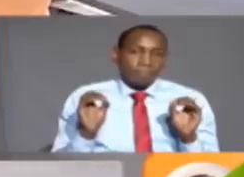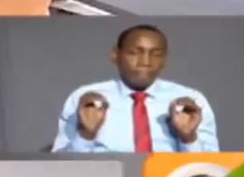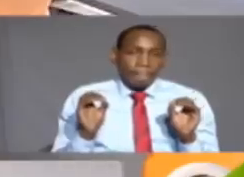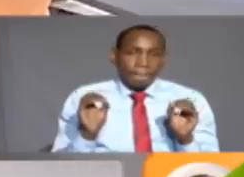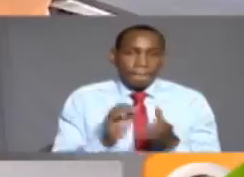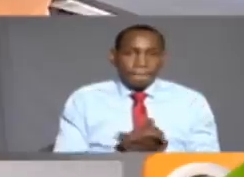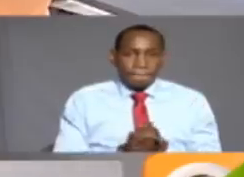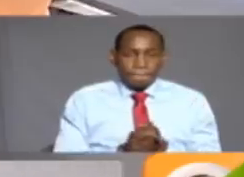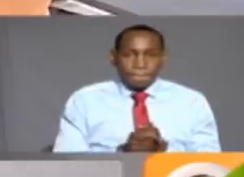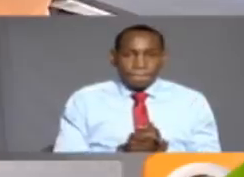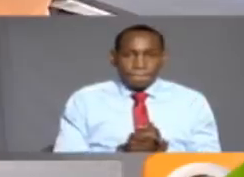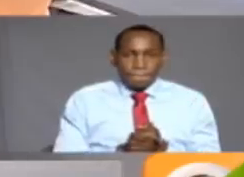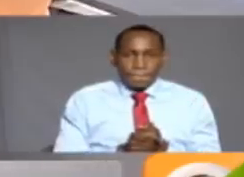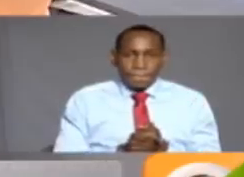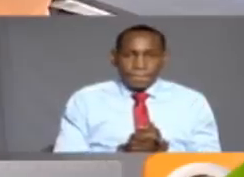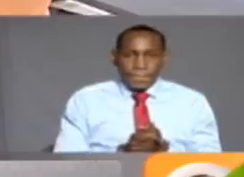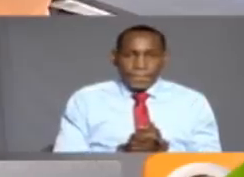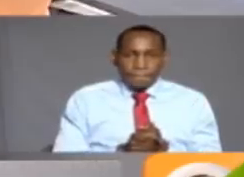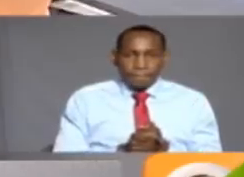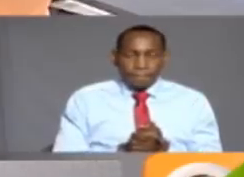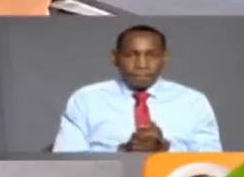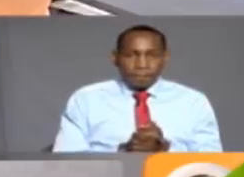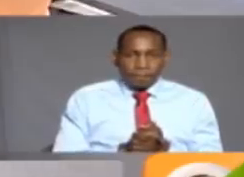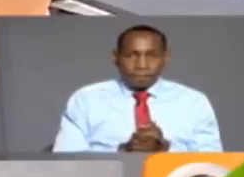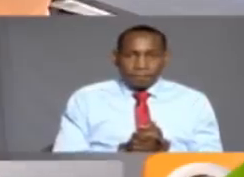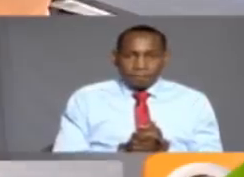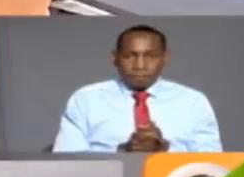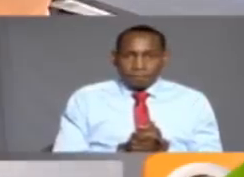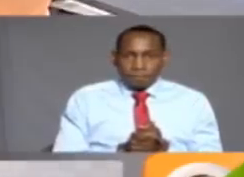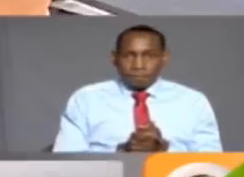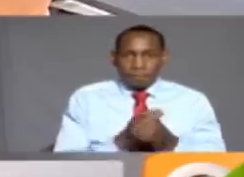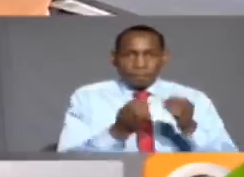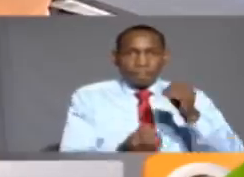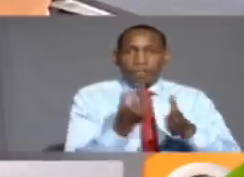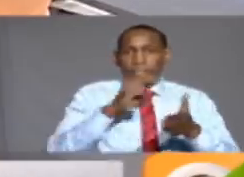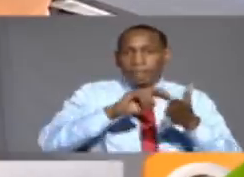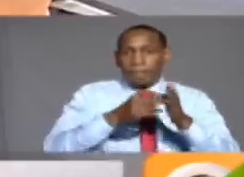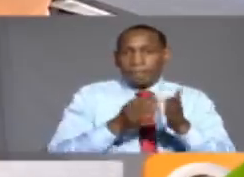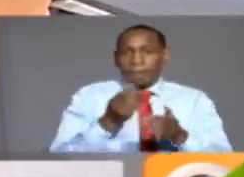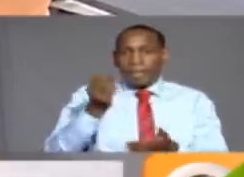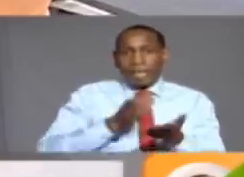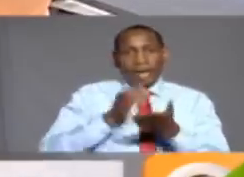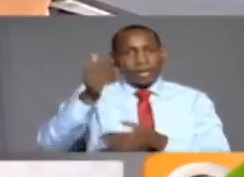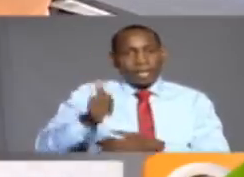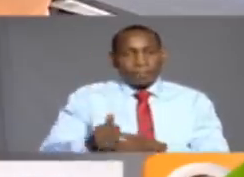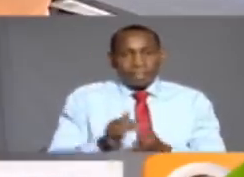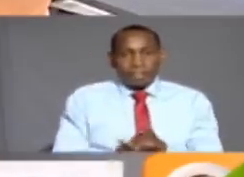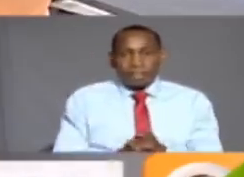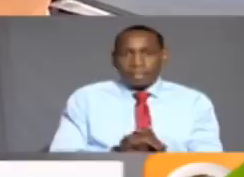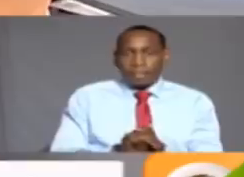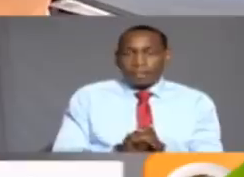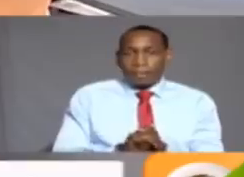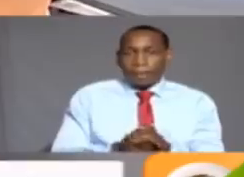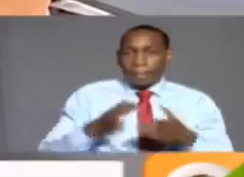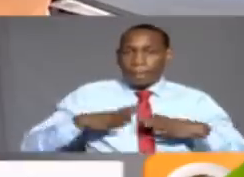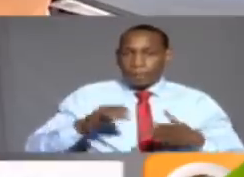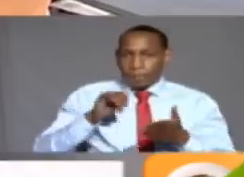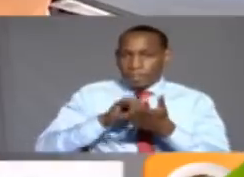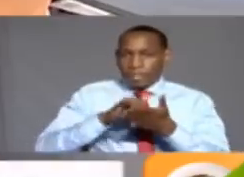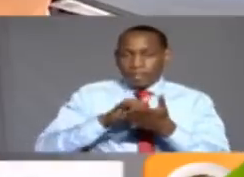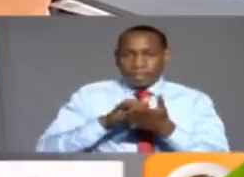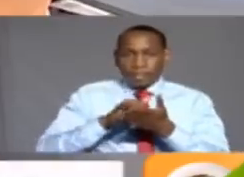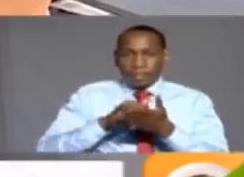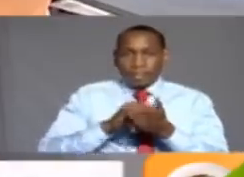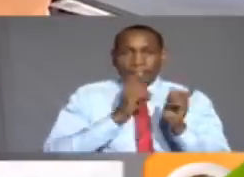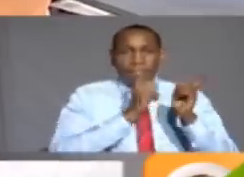this on who? Tanga Tanga only? This is a blame on the government. As we haven't gone launching any projects that have not been allocated money. As Kieleweke, the people who don't agree